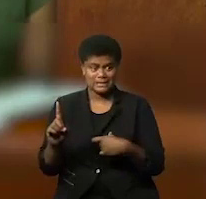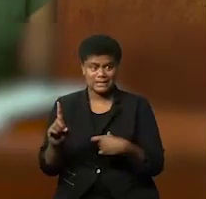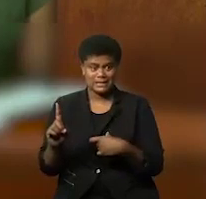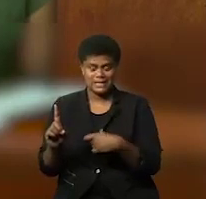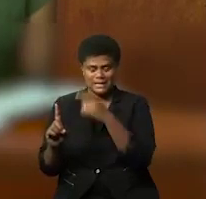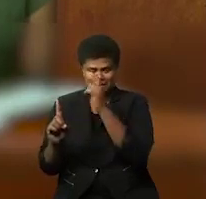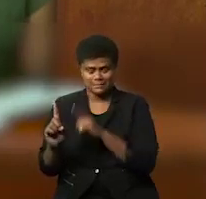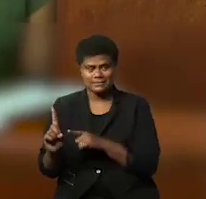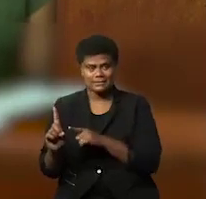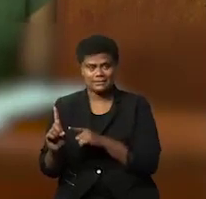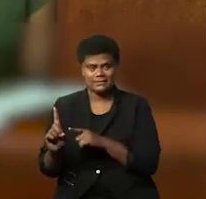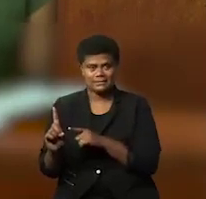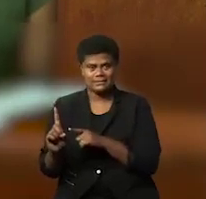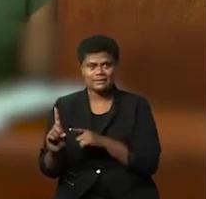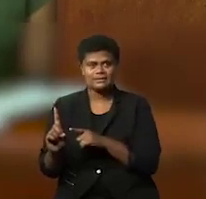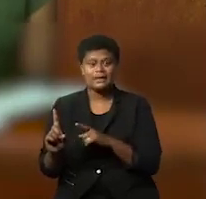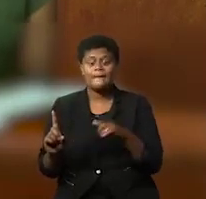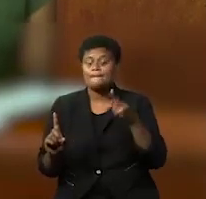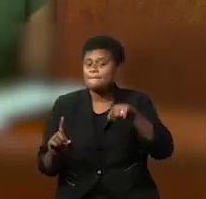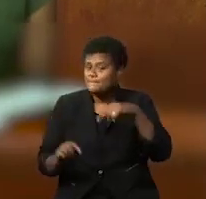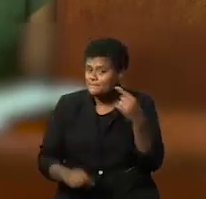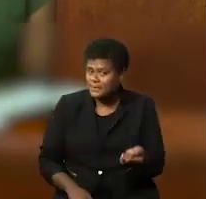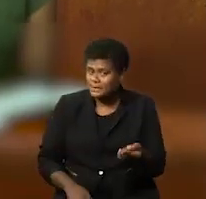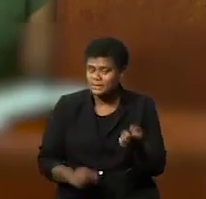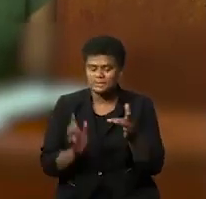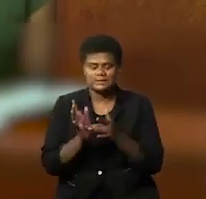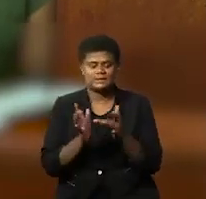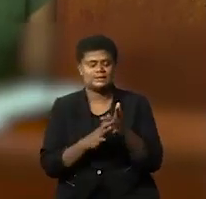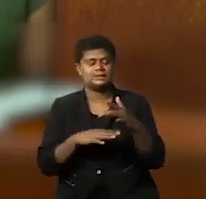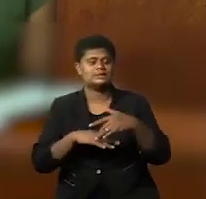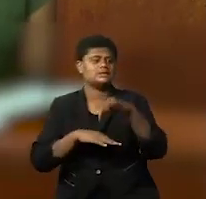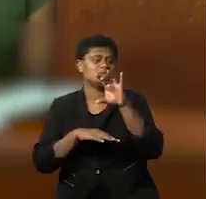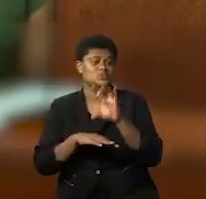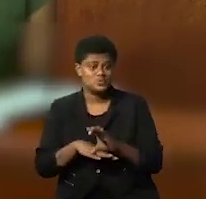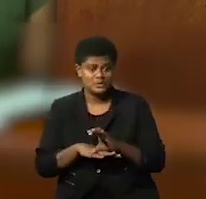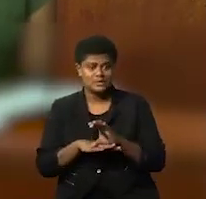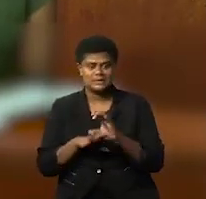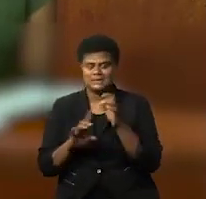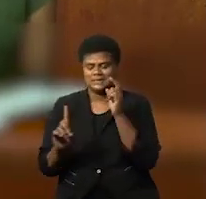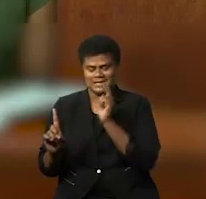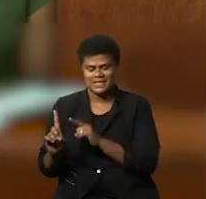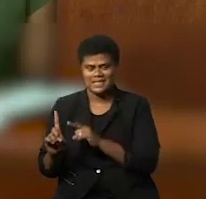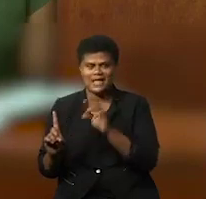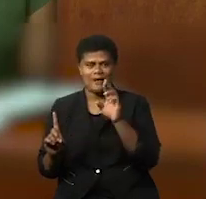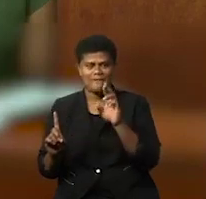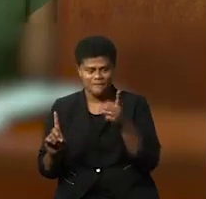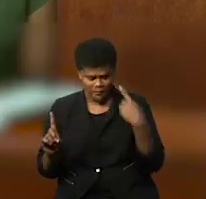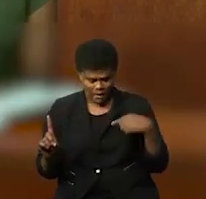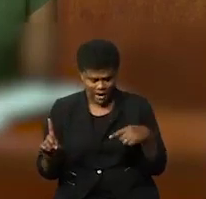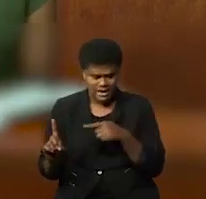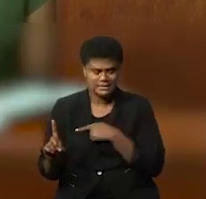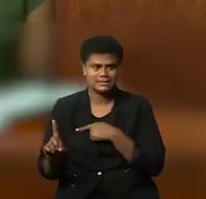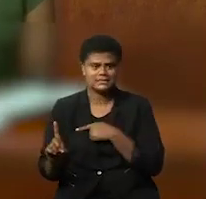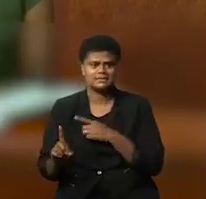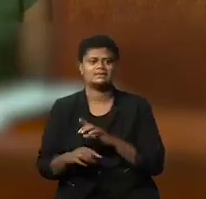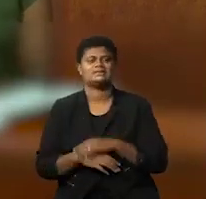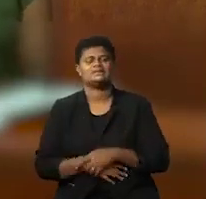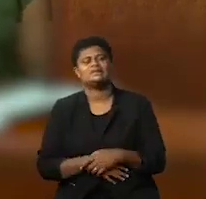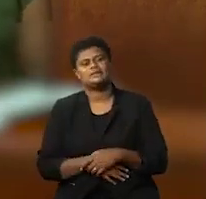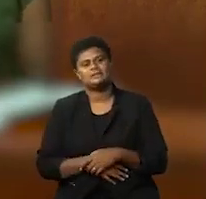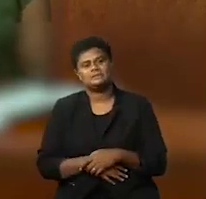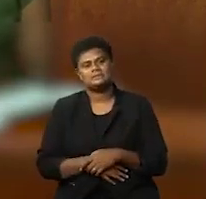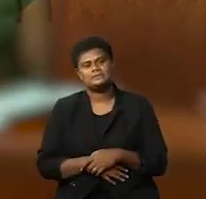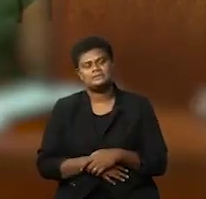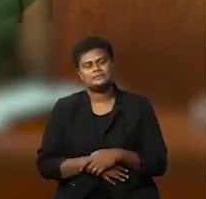ourselves. There is someone who is there for us. Now, it will be easy to understand this when we look